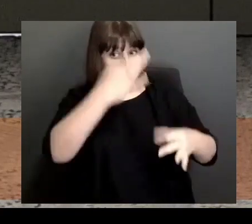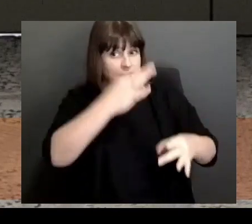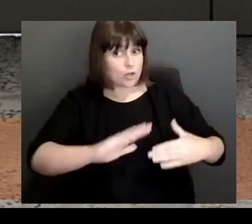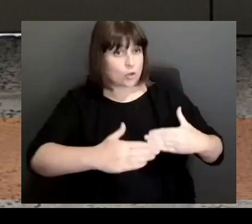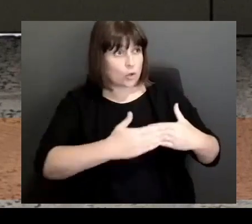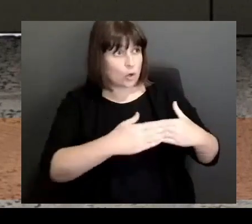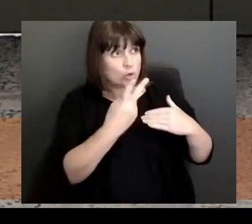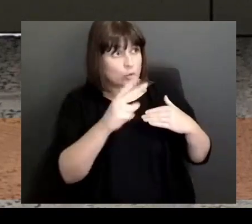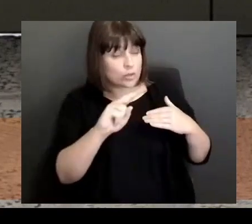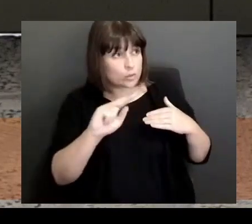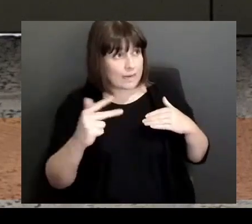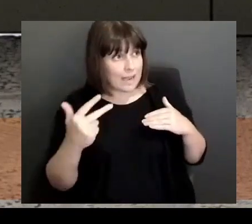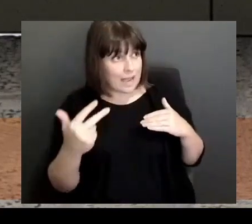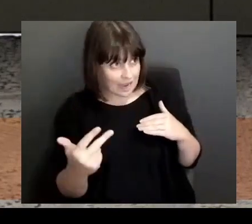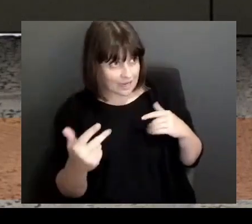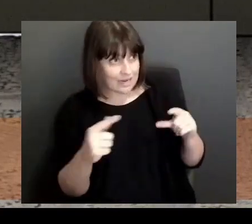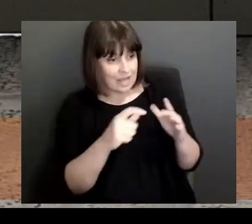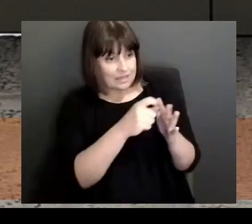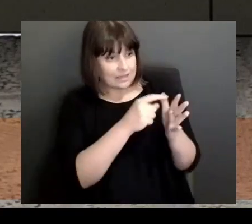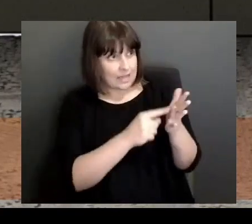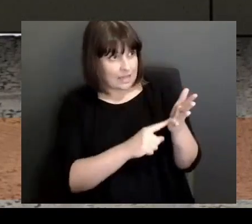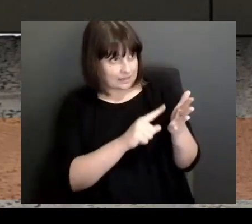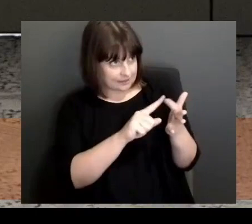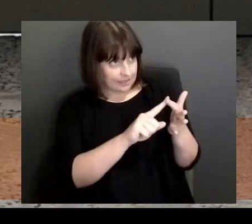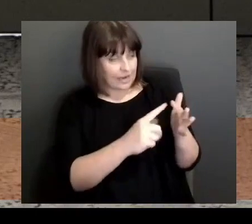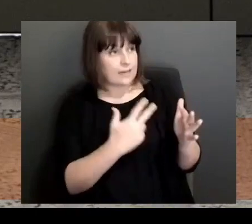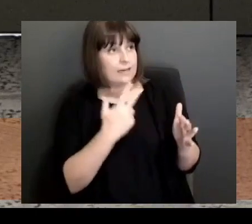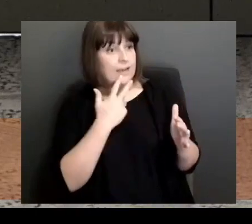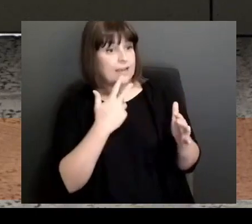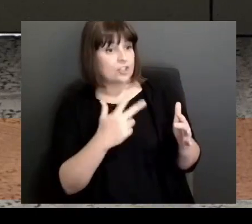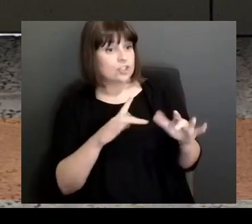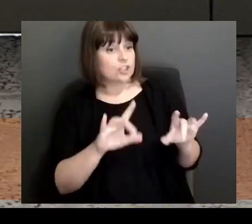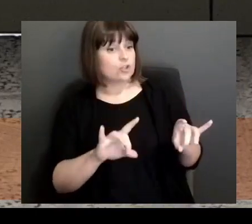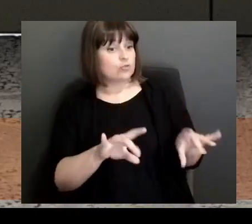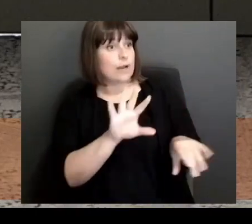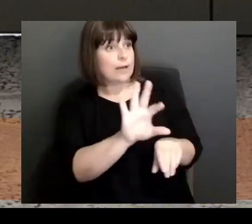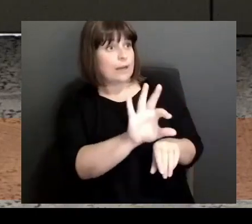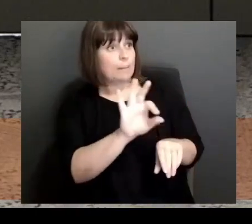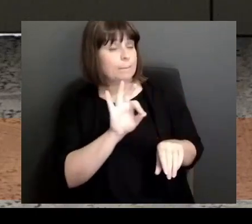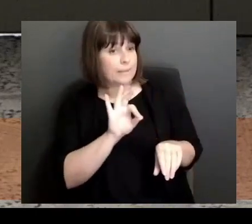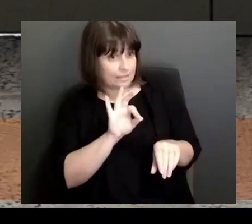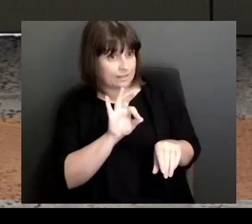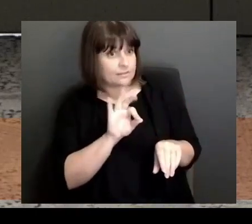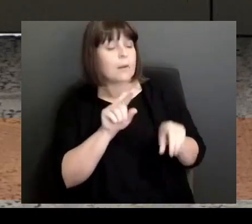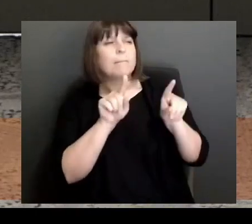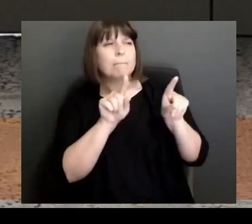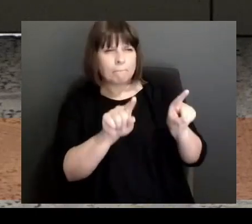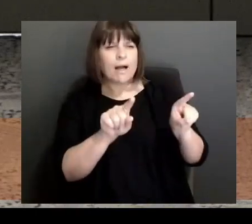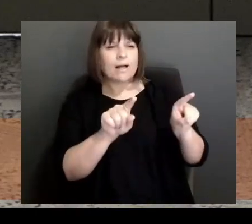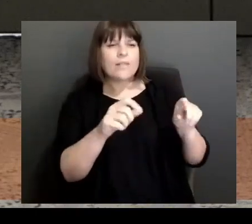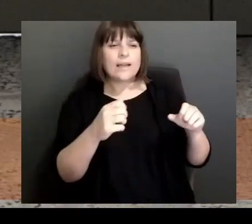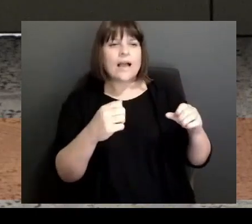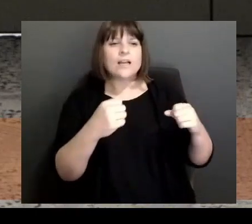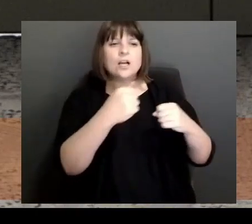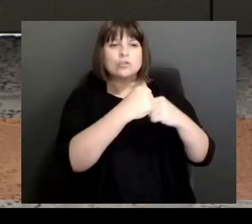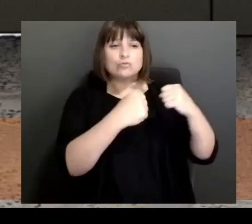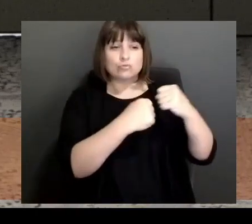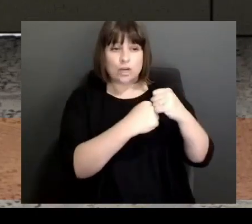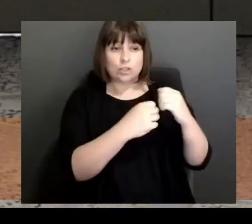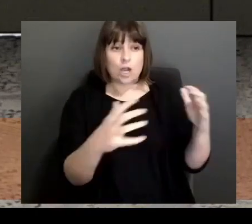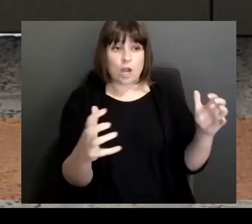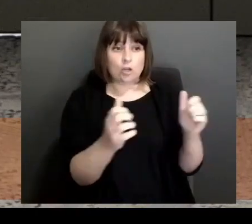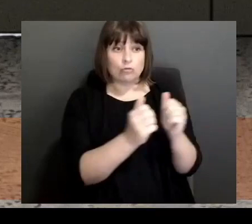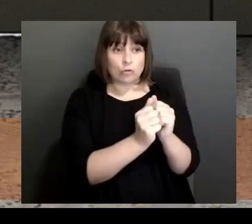a date that was nominated by Energy Australia, but was also contained within a structured agreement with DECA,